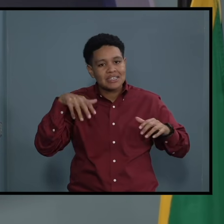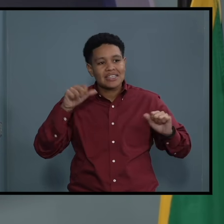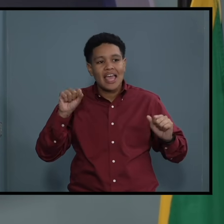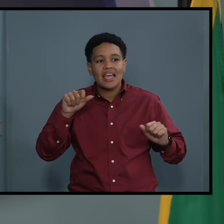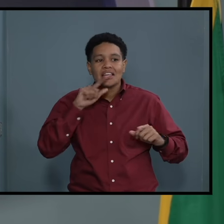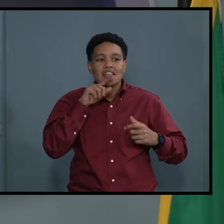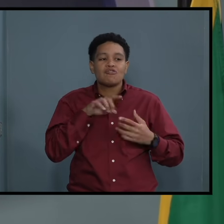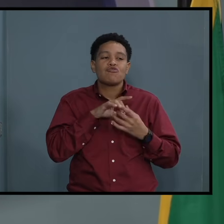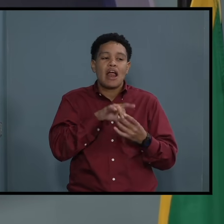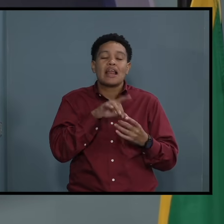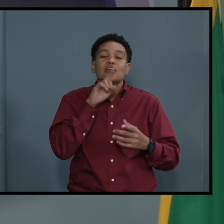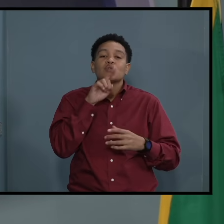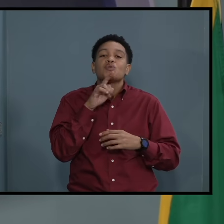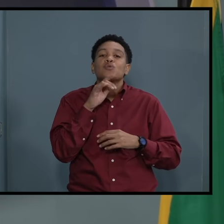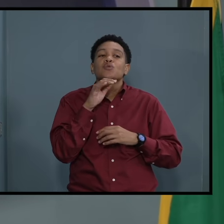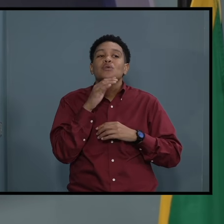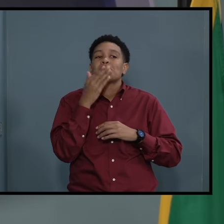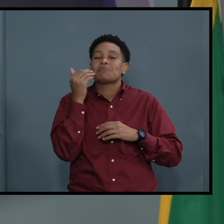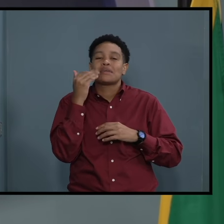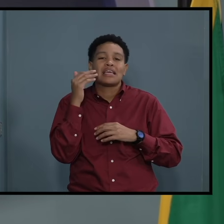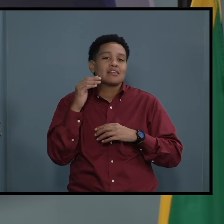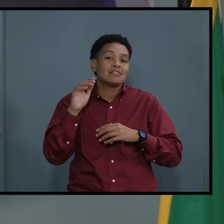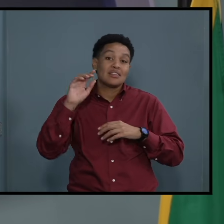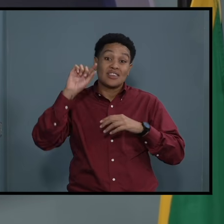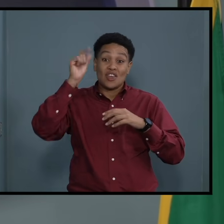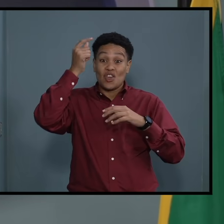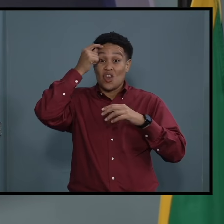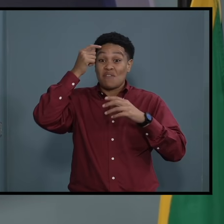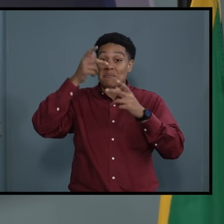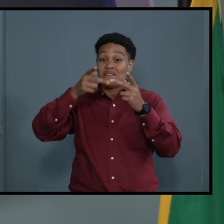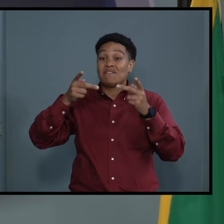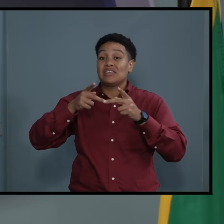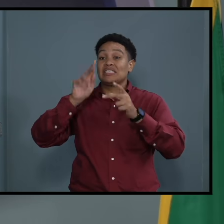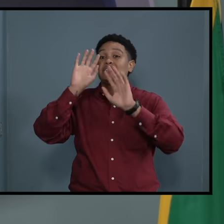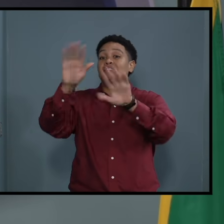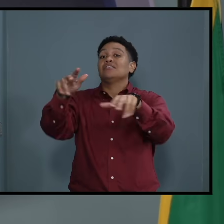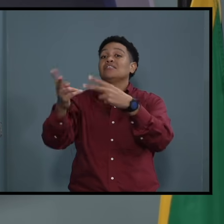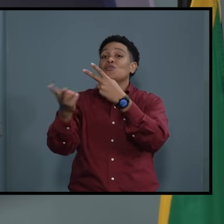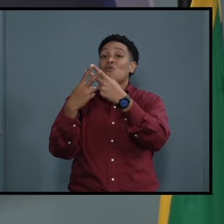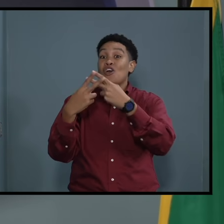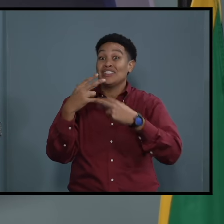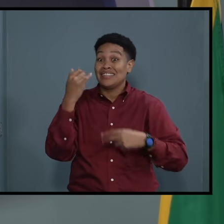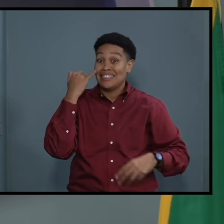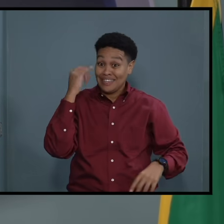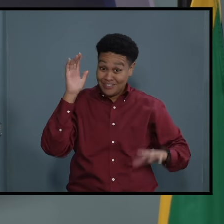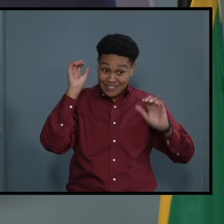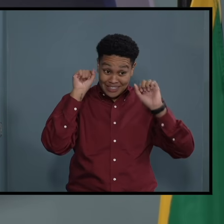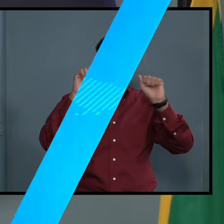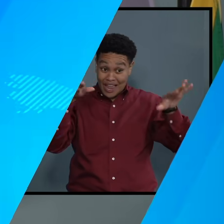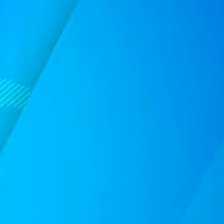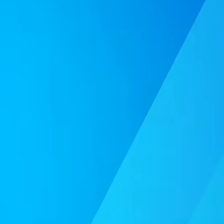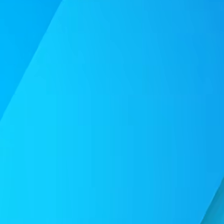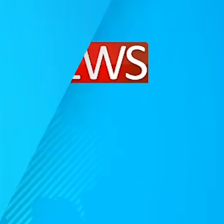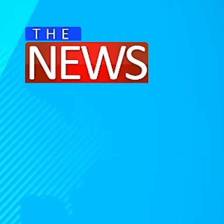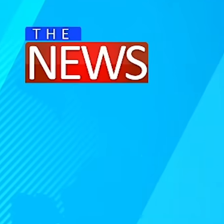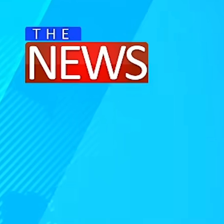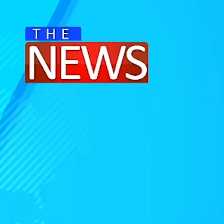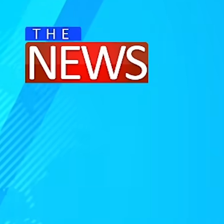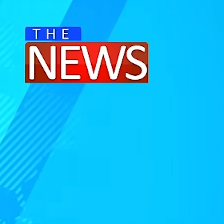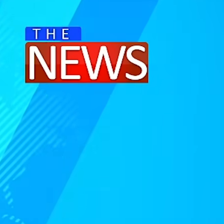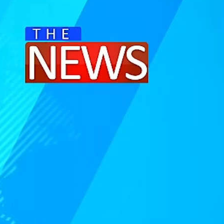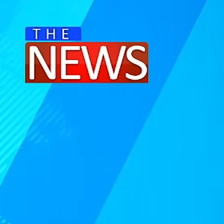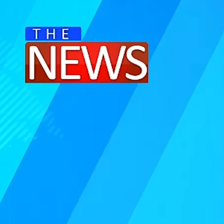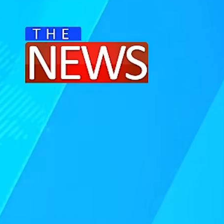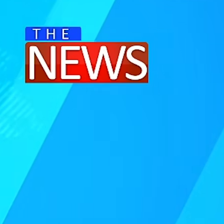in terms of the institutional quarantining of these individuals. Otherwise, we would have another set of challenges on our hands.